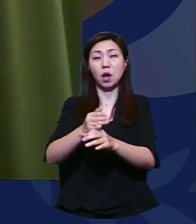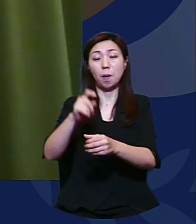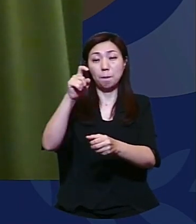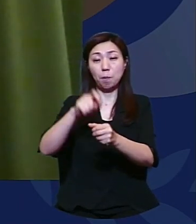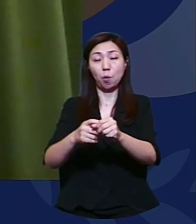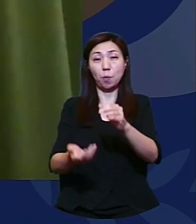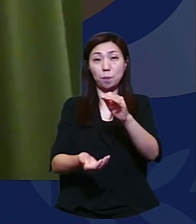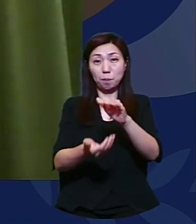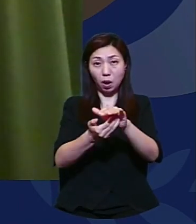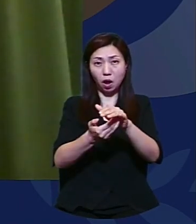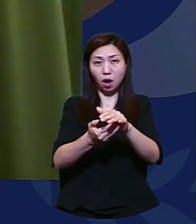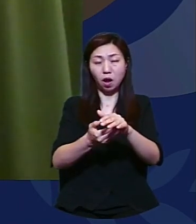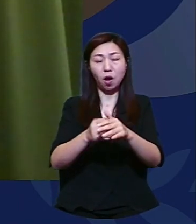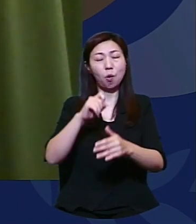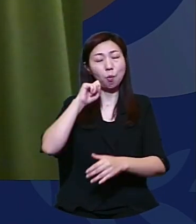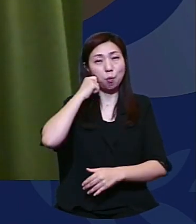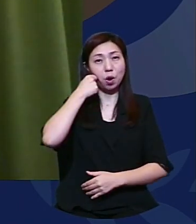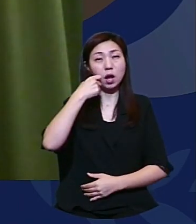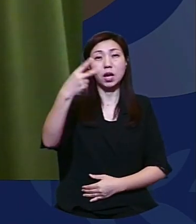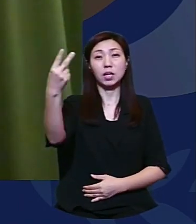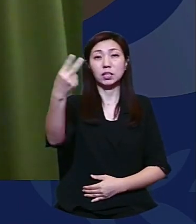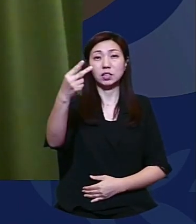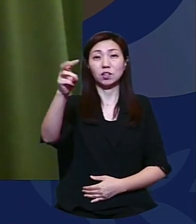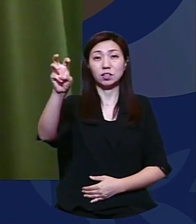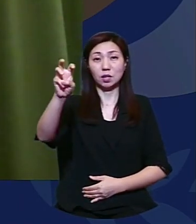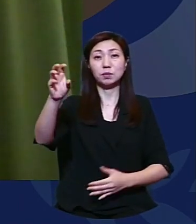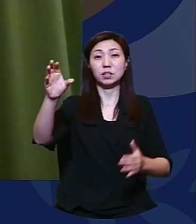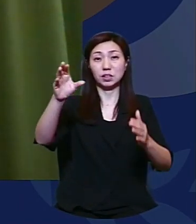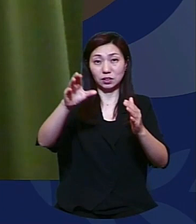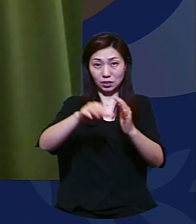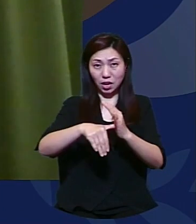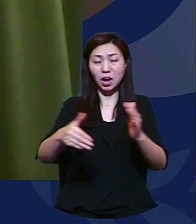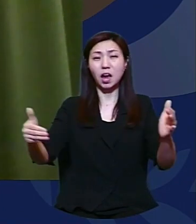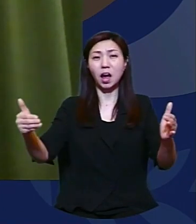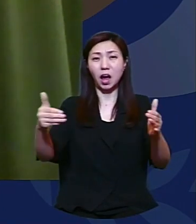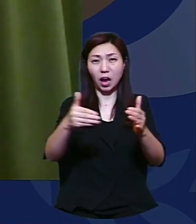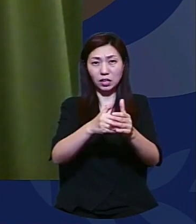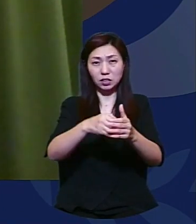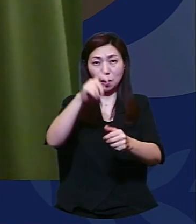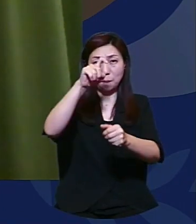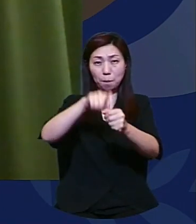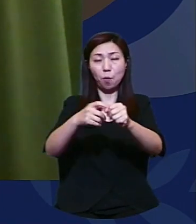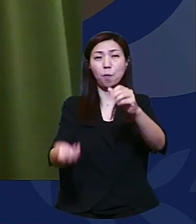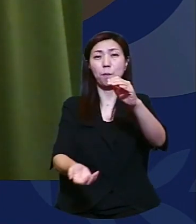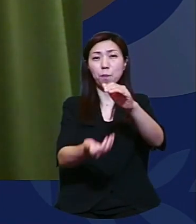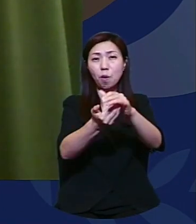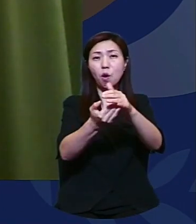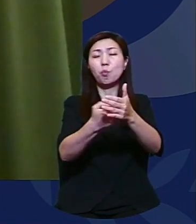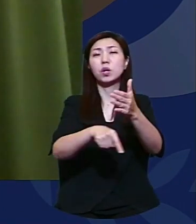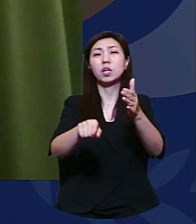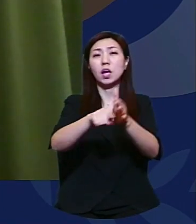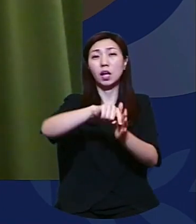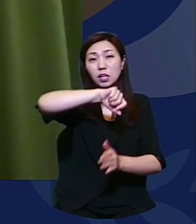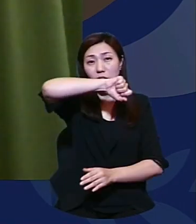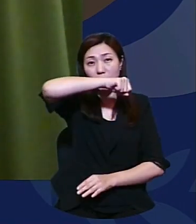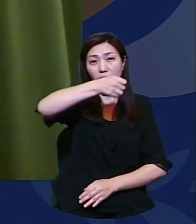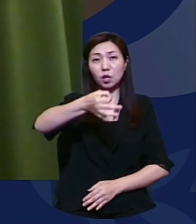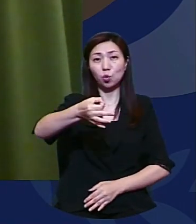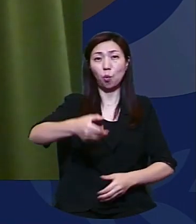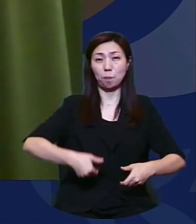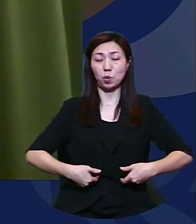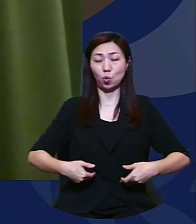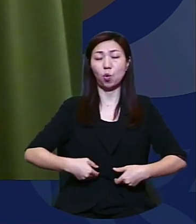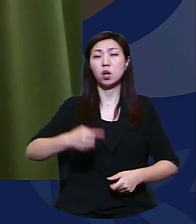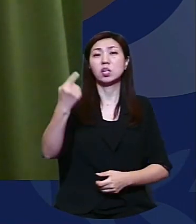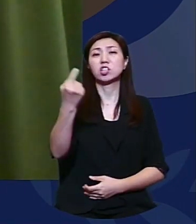connectivity by 2030. And that's just on the African continent. These investment needs are not just for digital infrastructure, but also